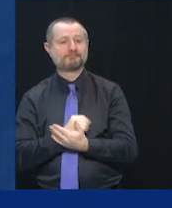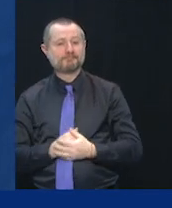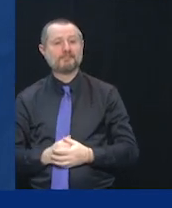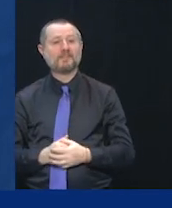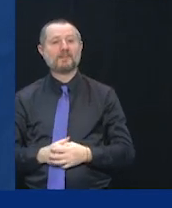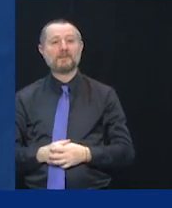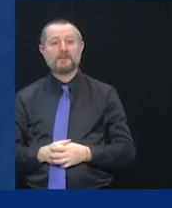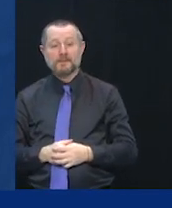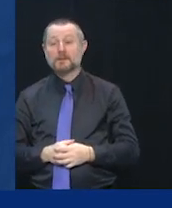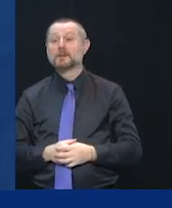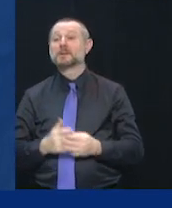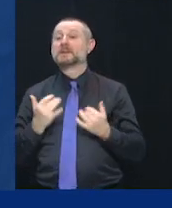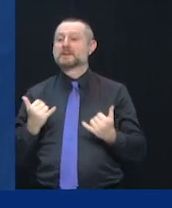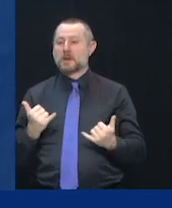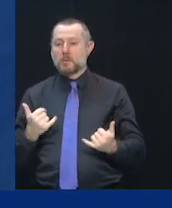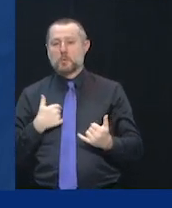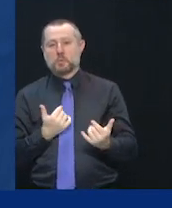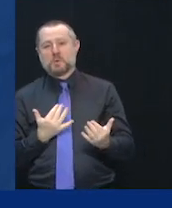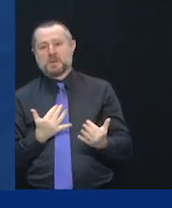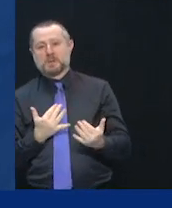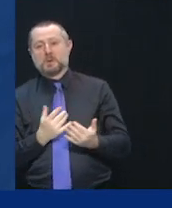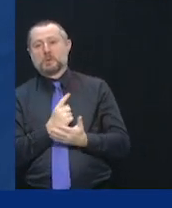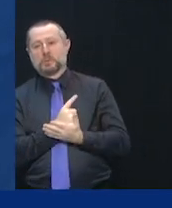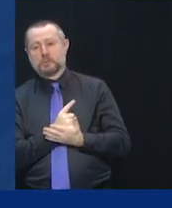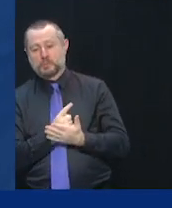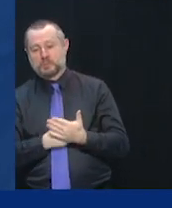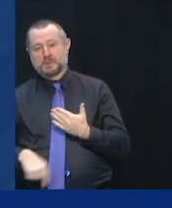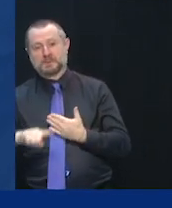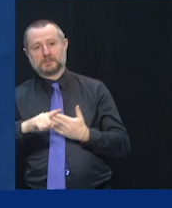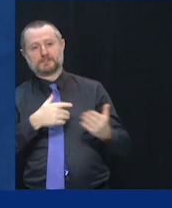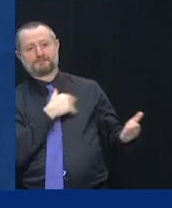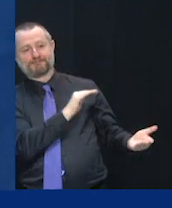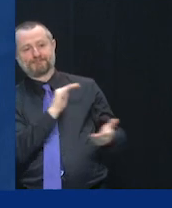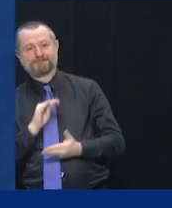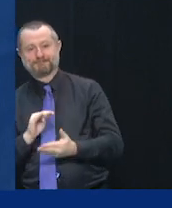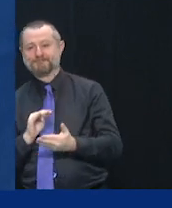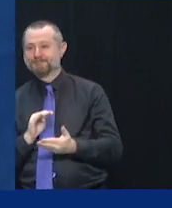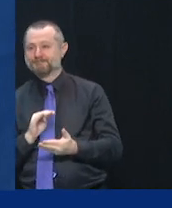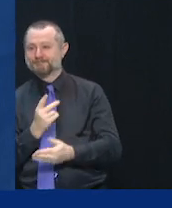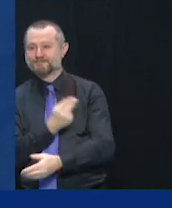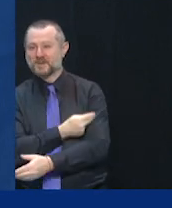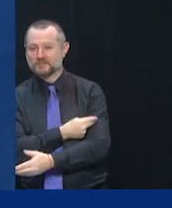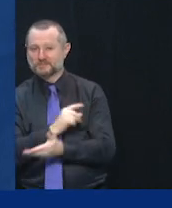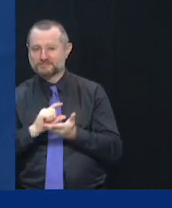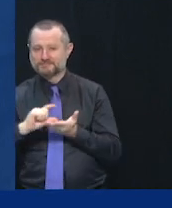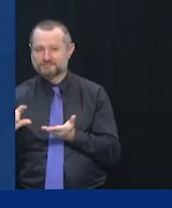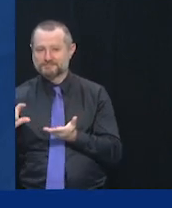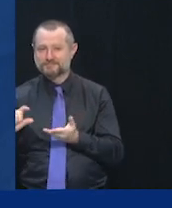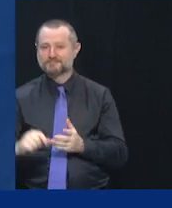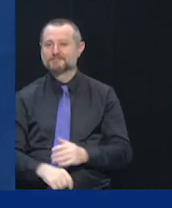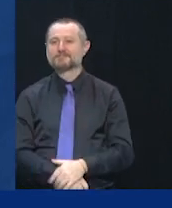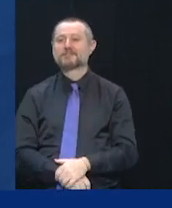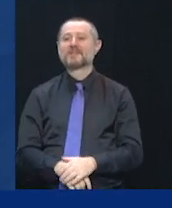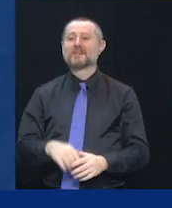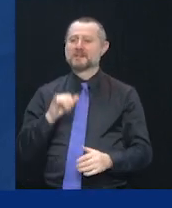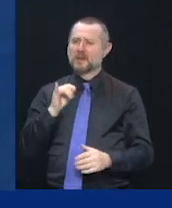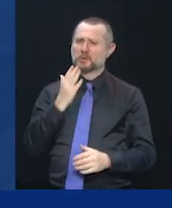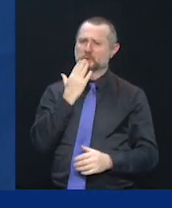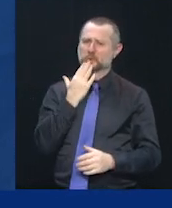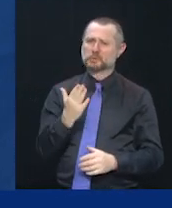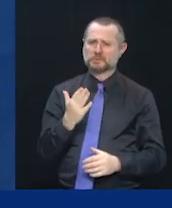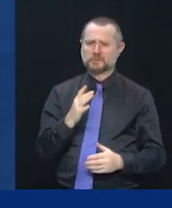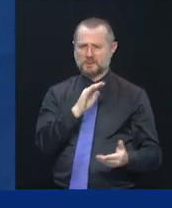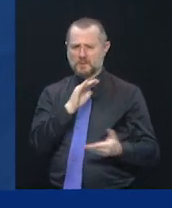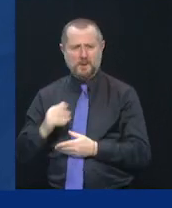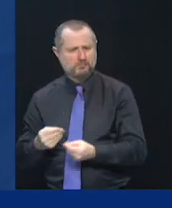we now wait for the next week's allocation. But this is where we want to be. We want to use everything